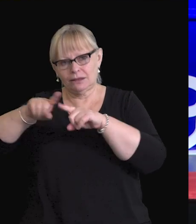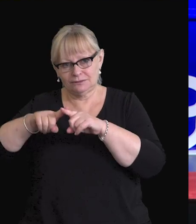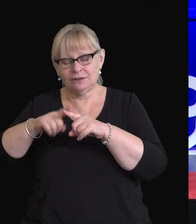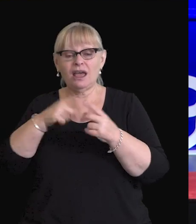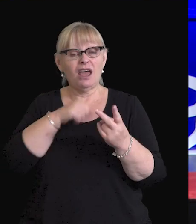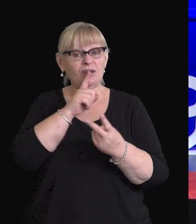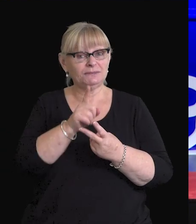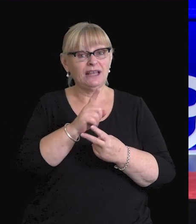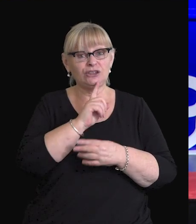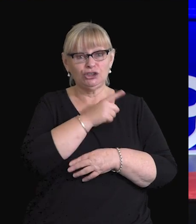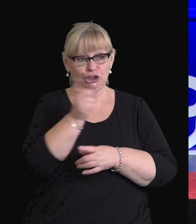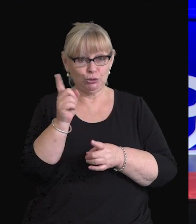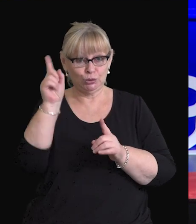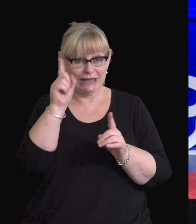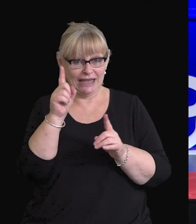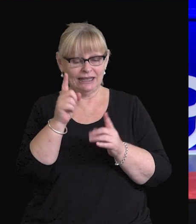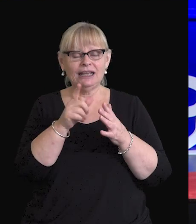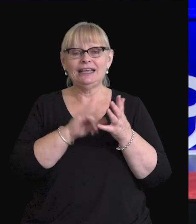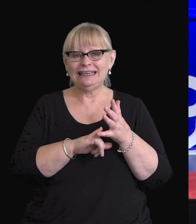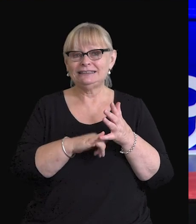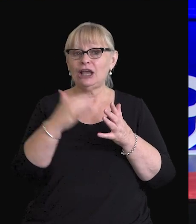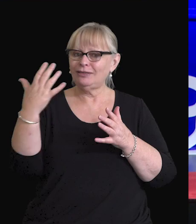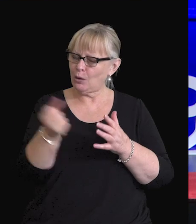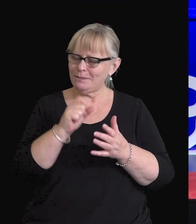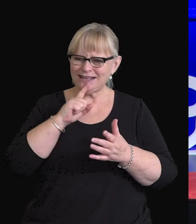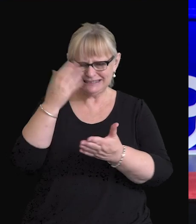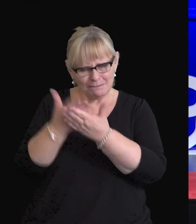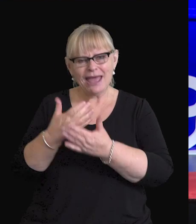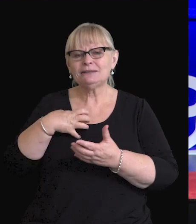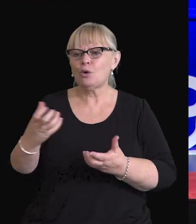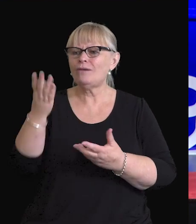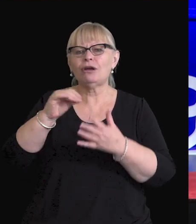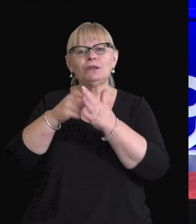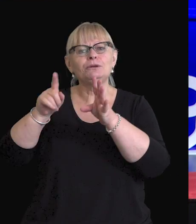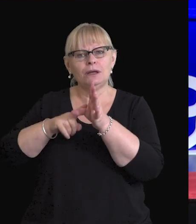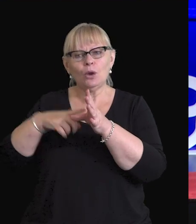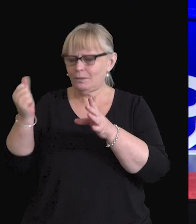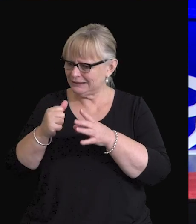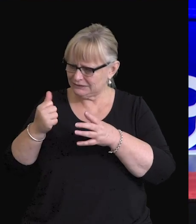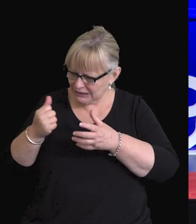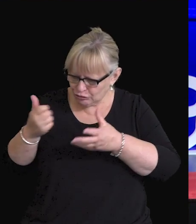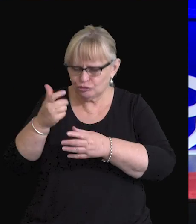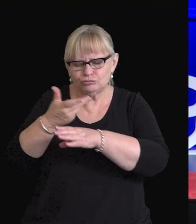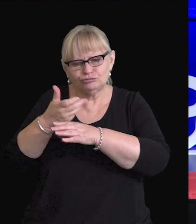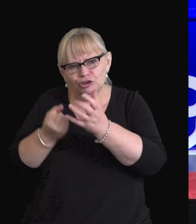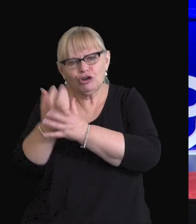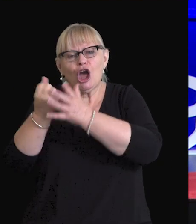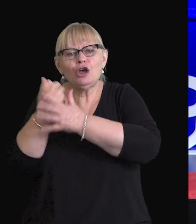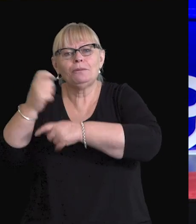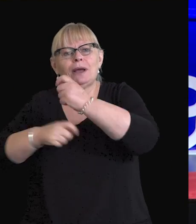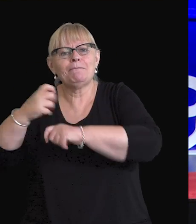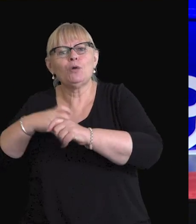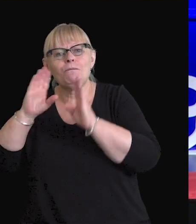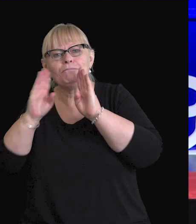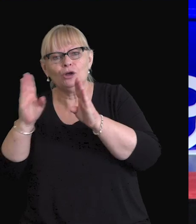you, my message today is that we must demand more of our democracy. We must demand that it progresses, it evolves, it modernises, it